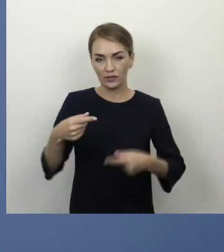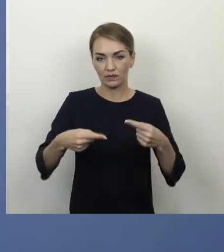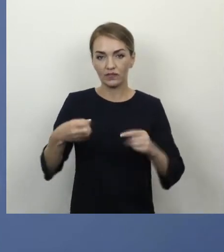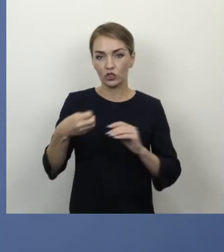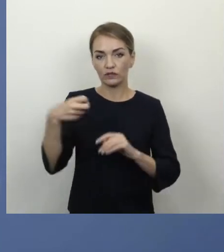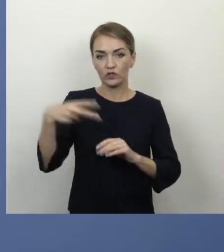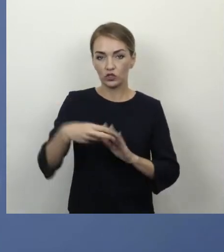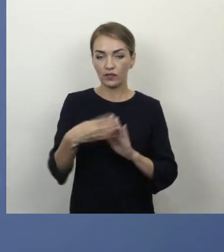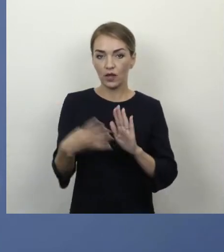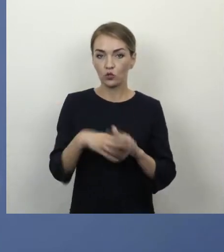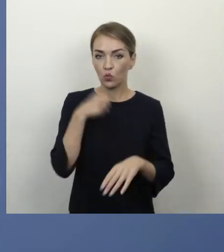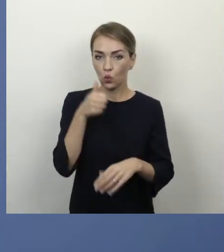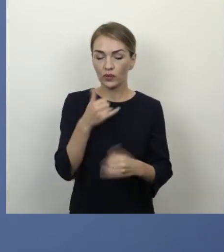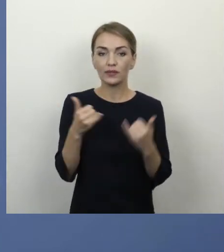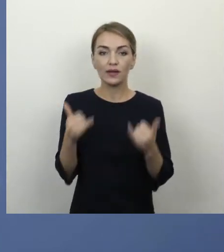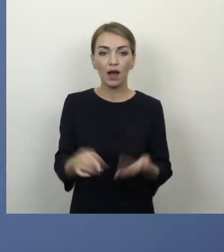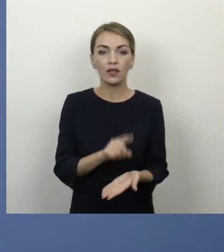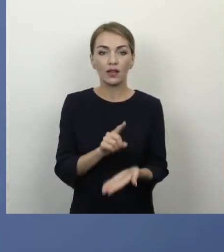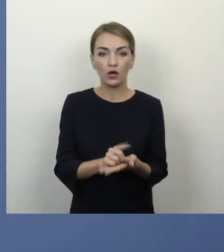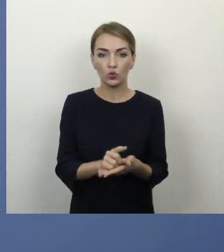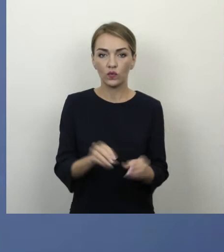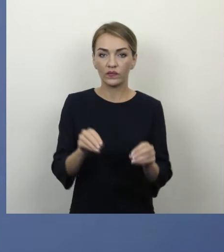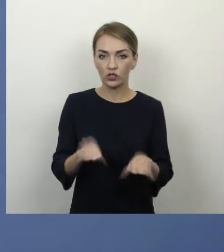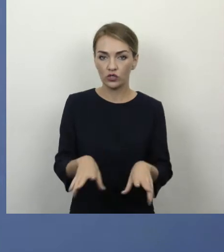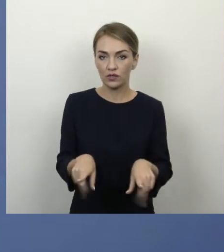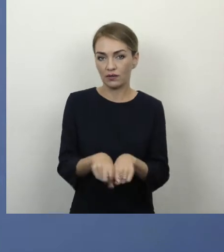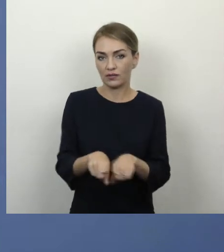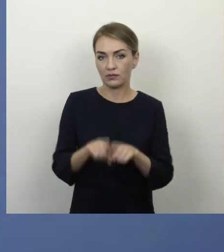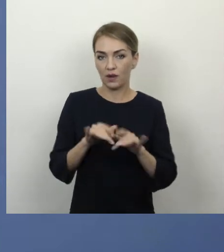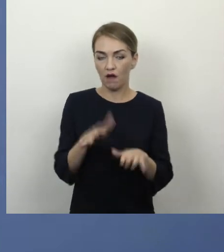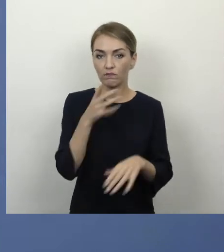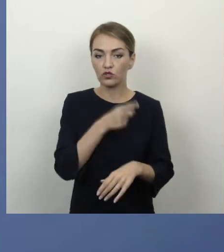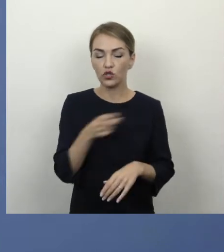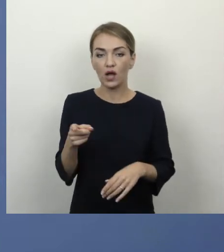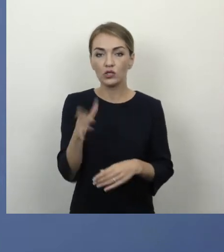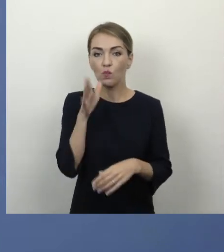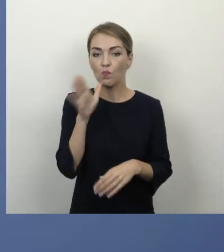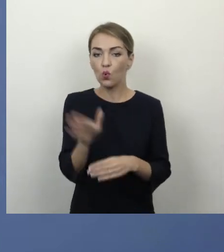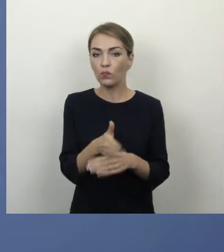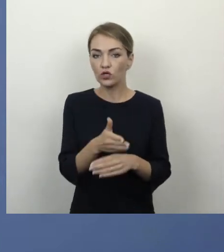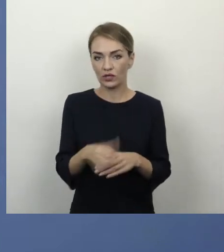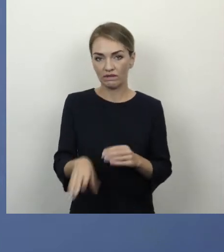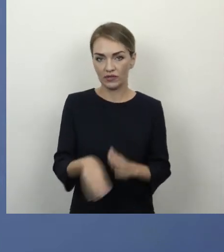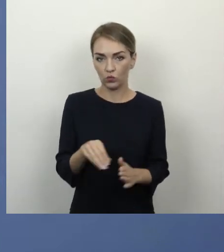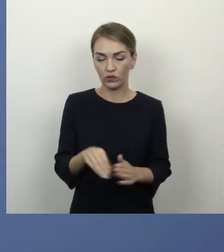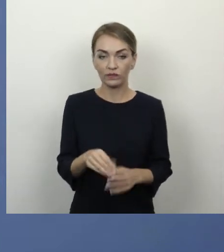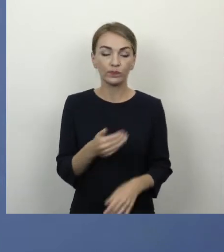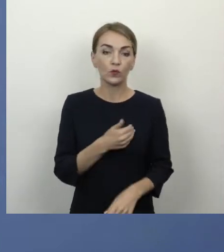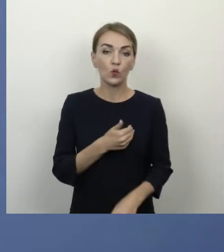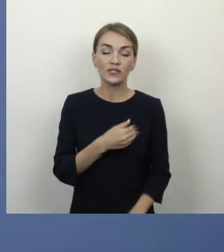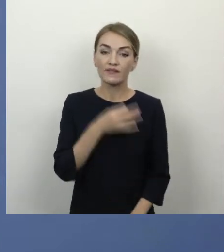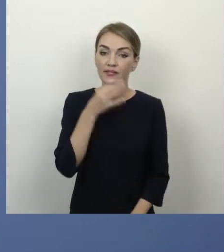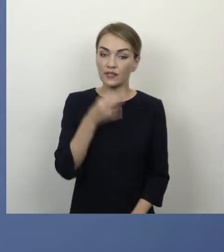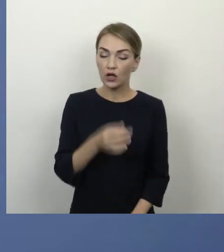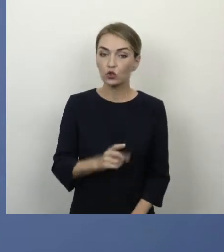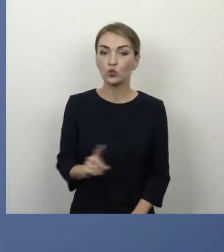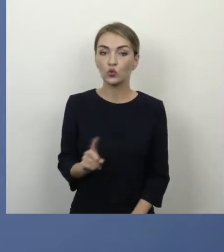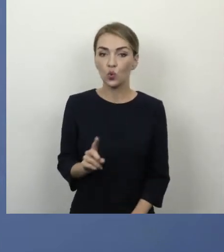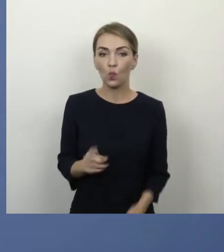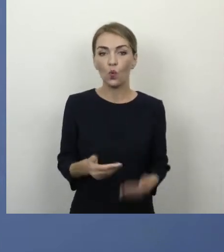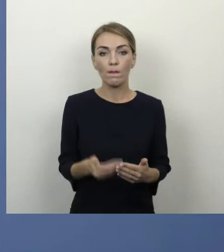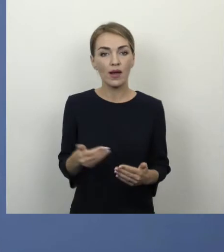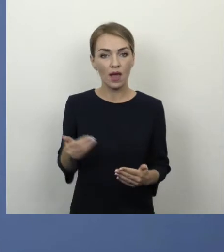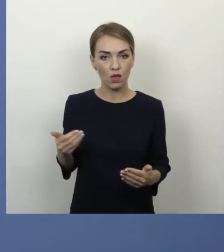Supreme Court during the solution of disputes in 2019 for purposes of resolving the